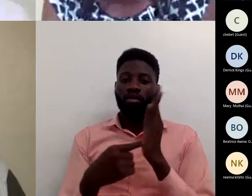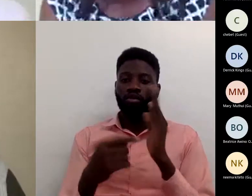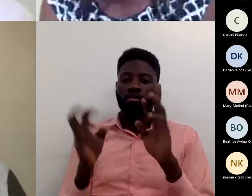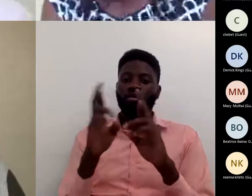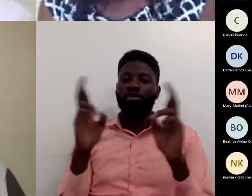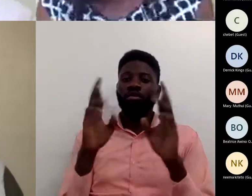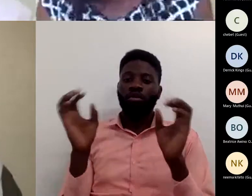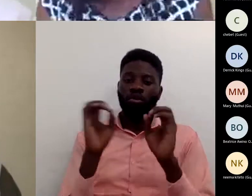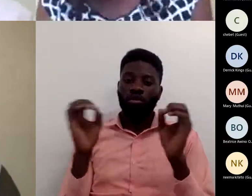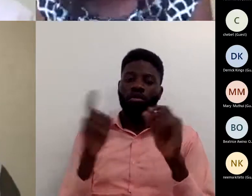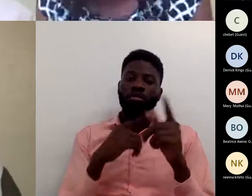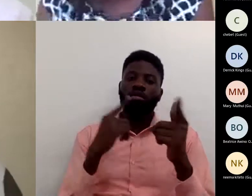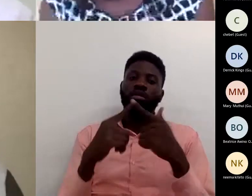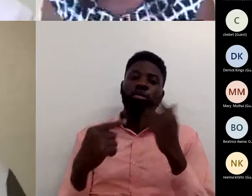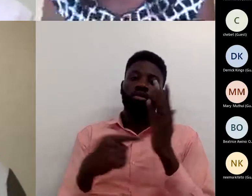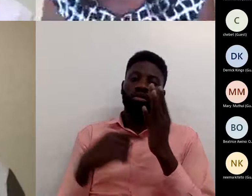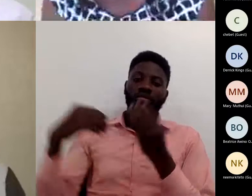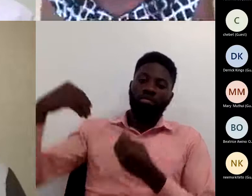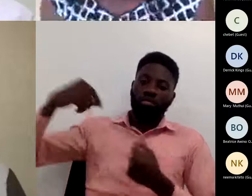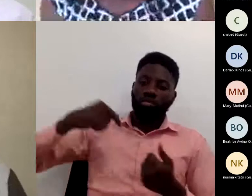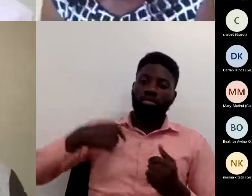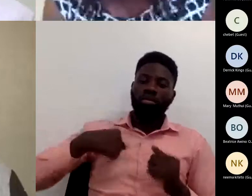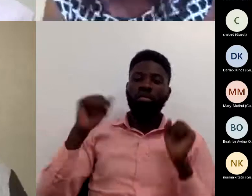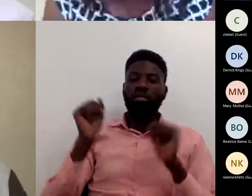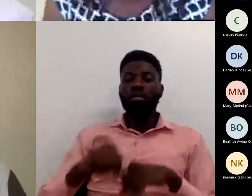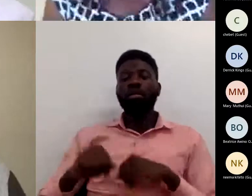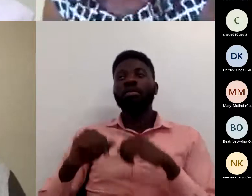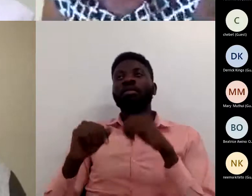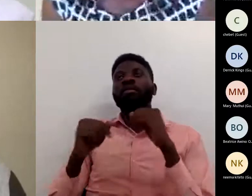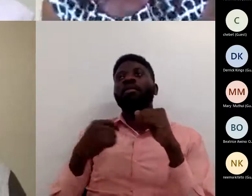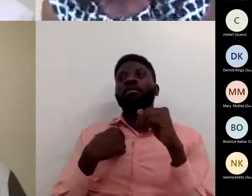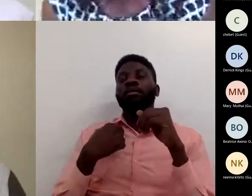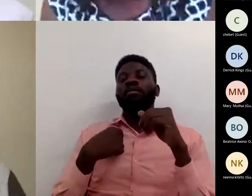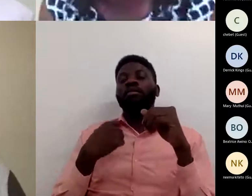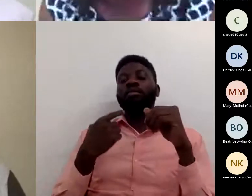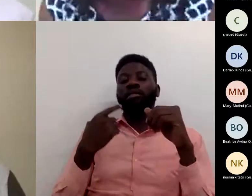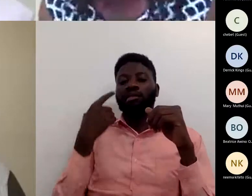then digital will come and replace me in the career space. So that's really key.